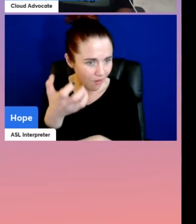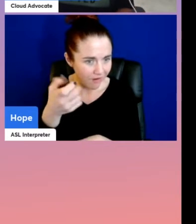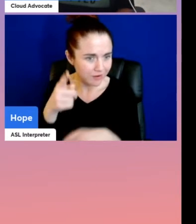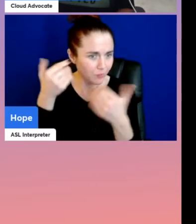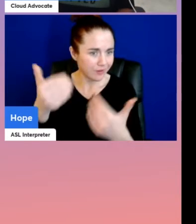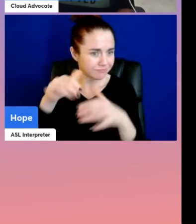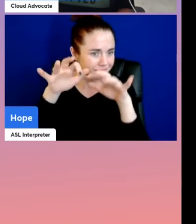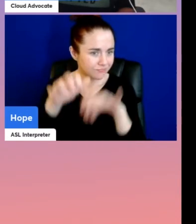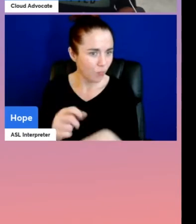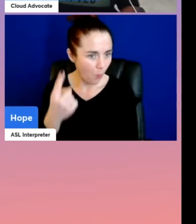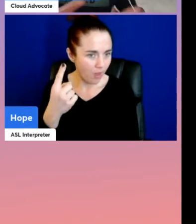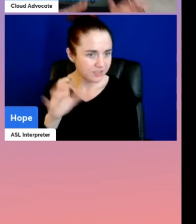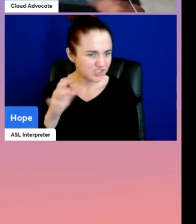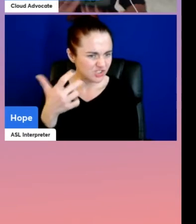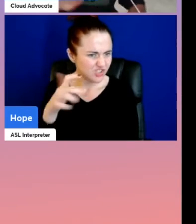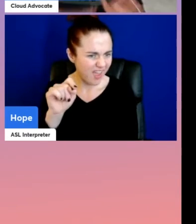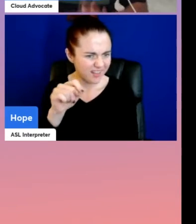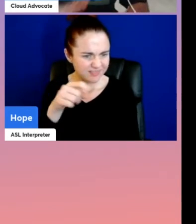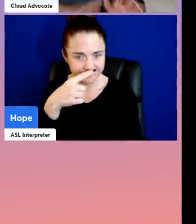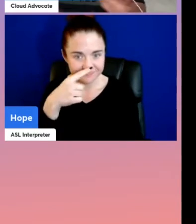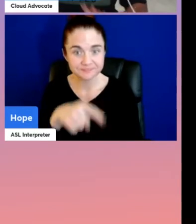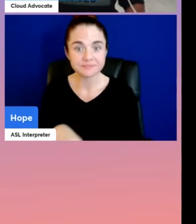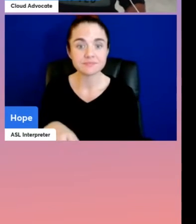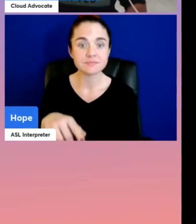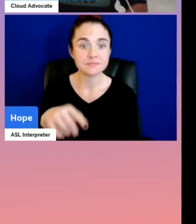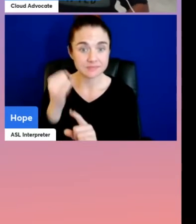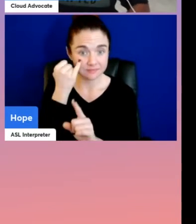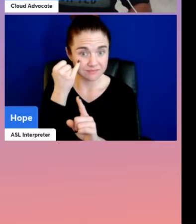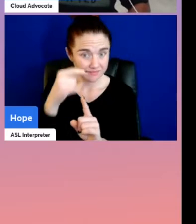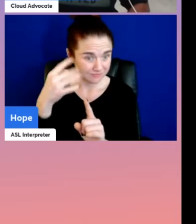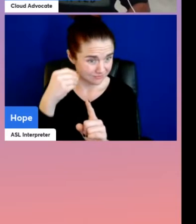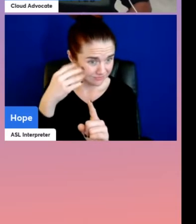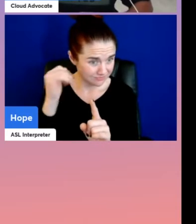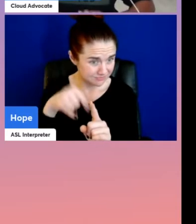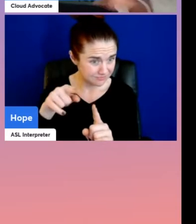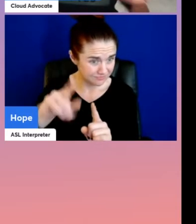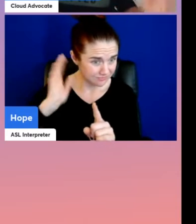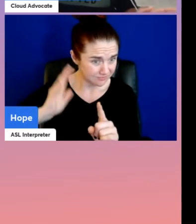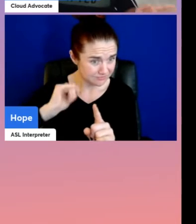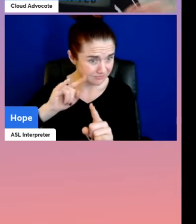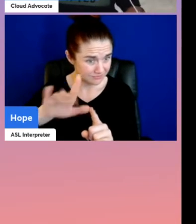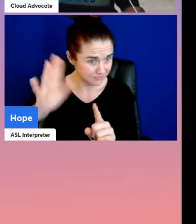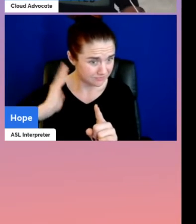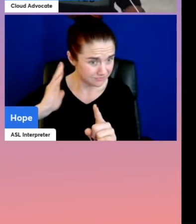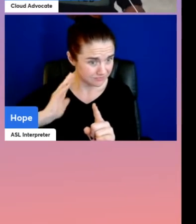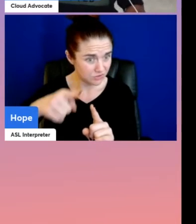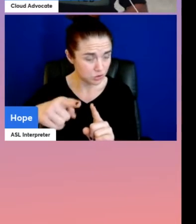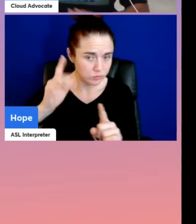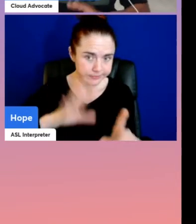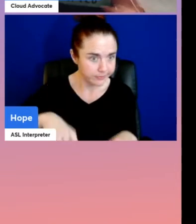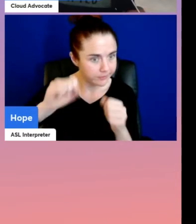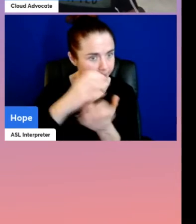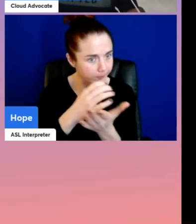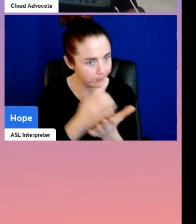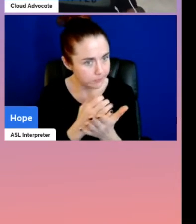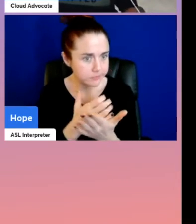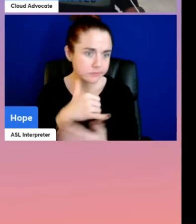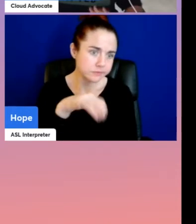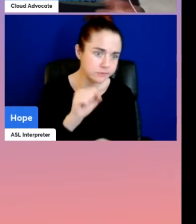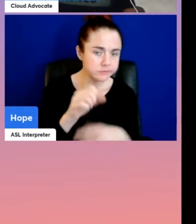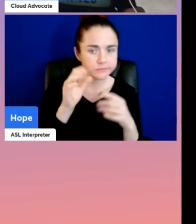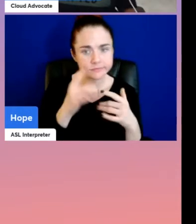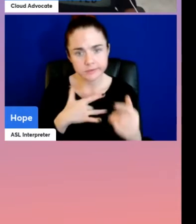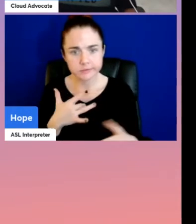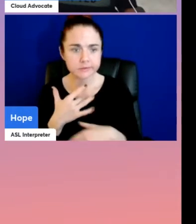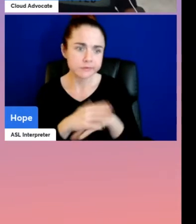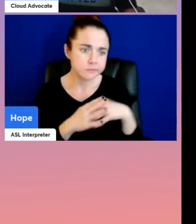chat where, if you've experienced this before, where, you go, you take a course, you feel comfortable, you